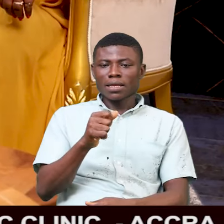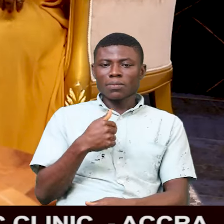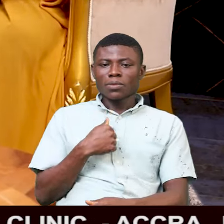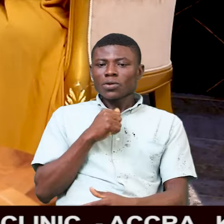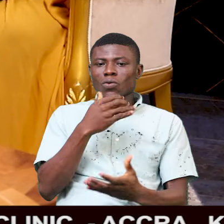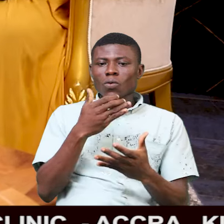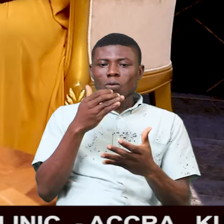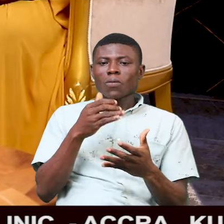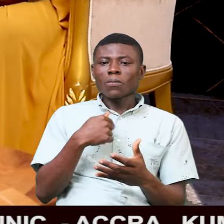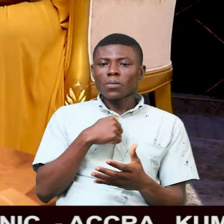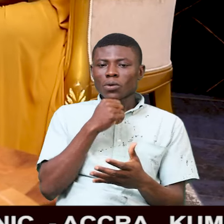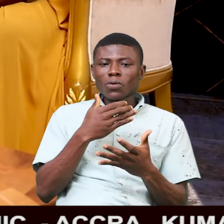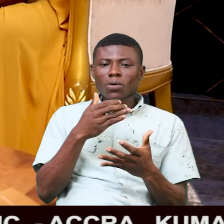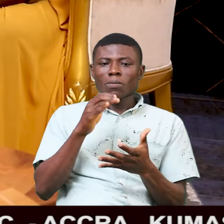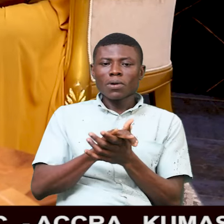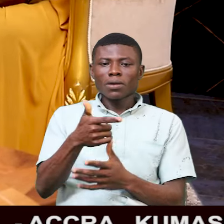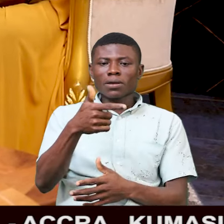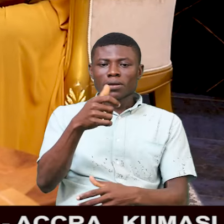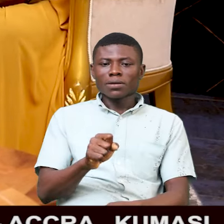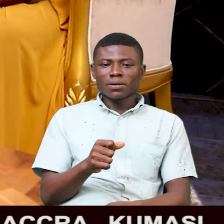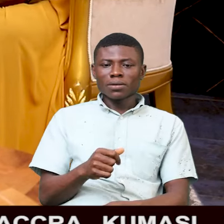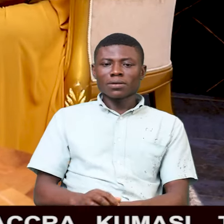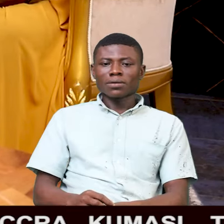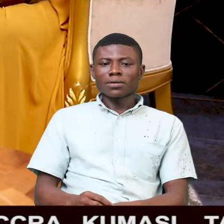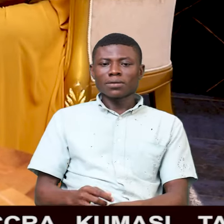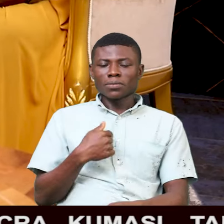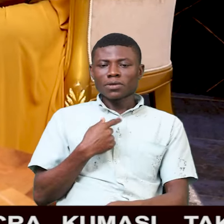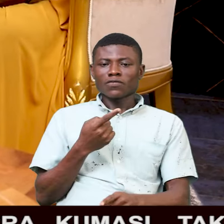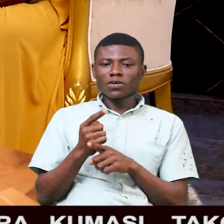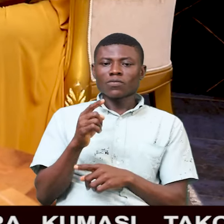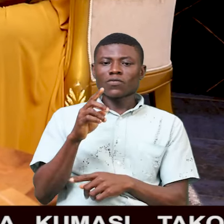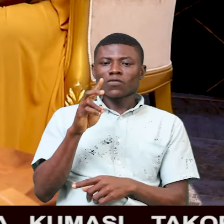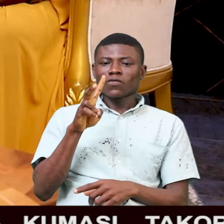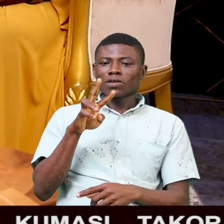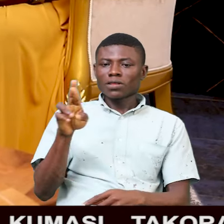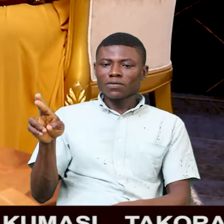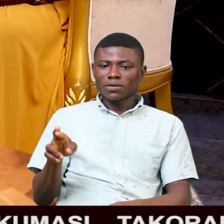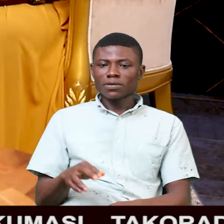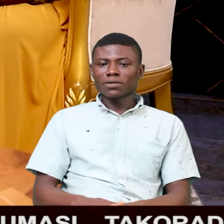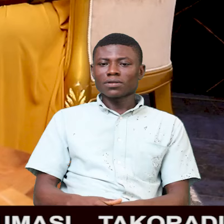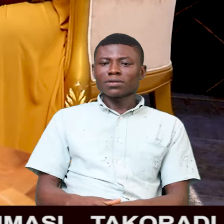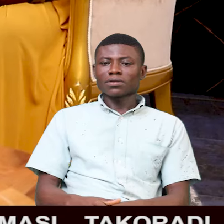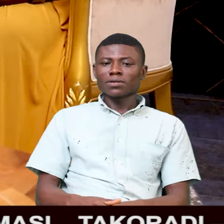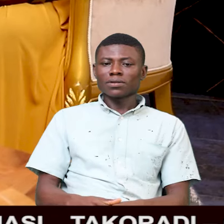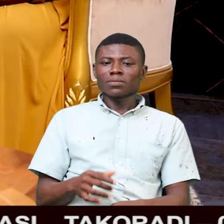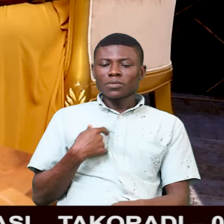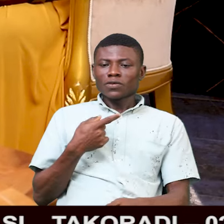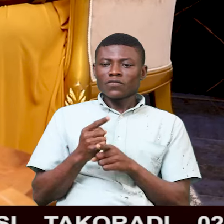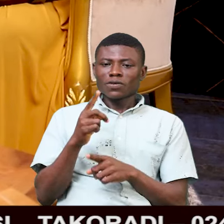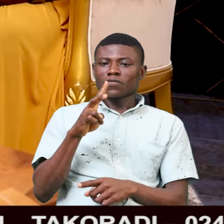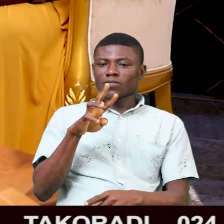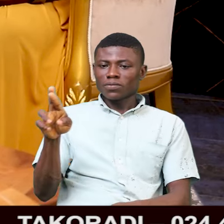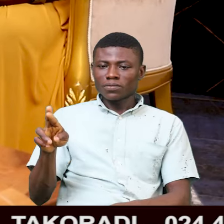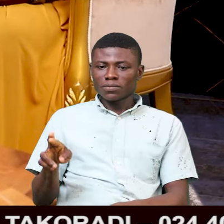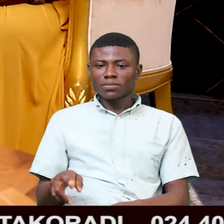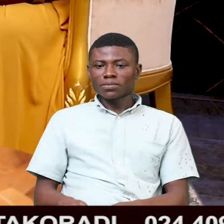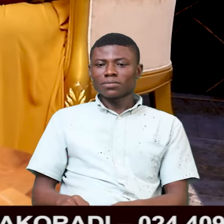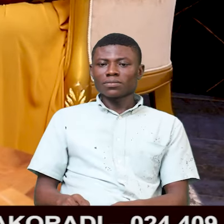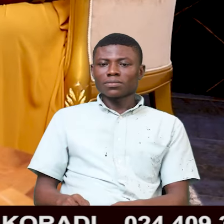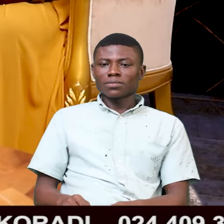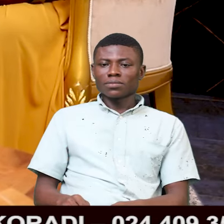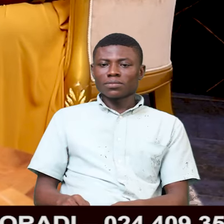oh mama ma so so yankreni de bi me yankreni Papa ma odi ne kafui. Eko wo eh. Wudi mi